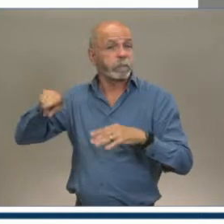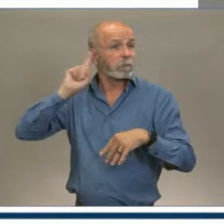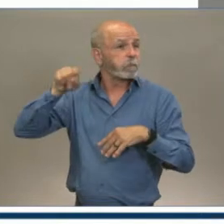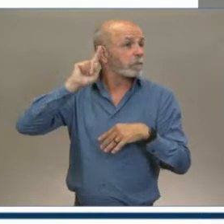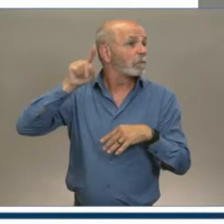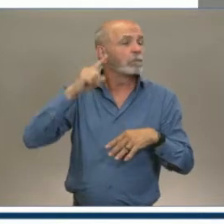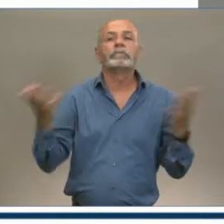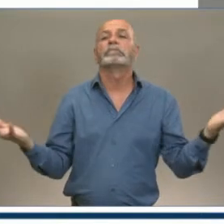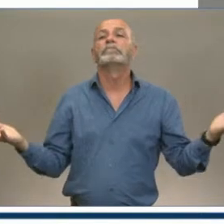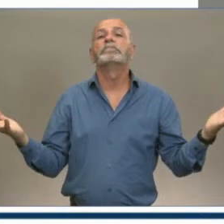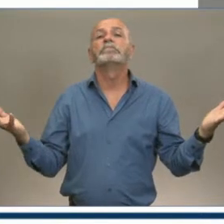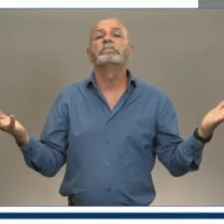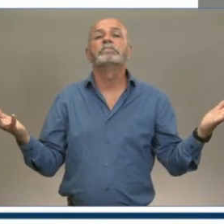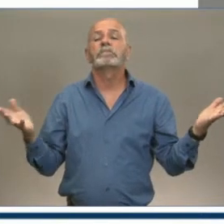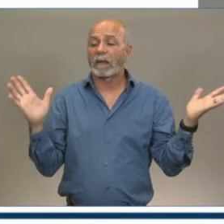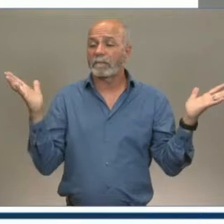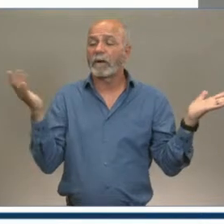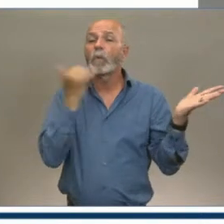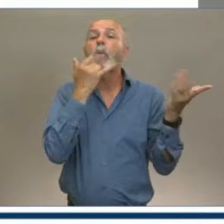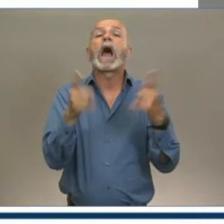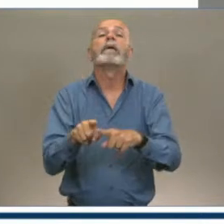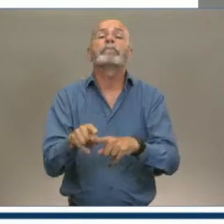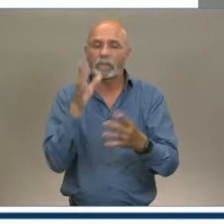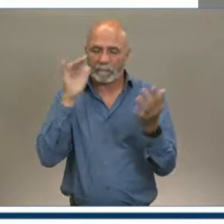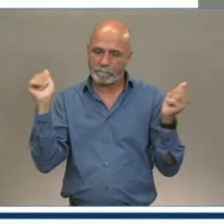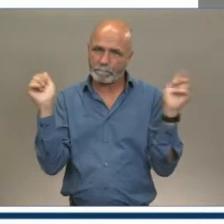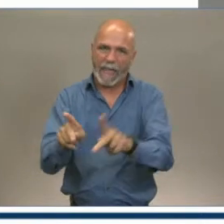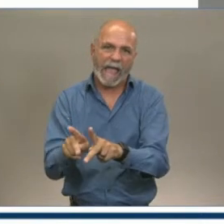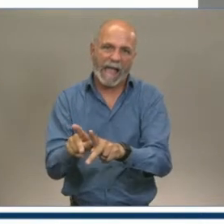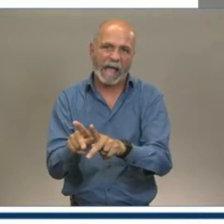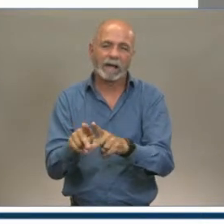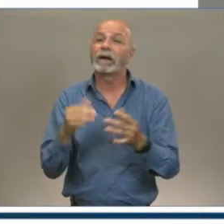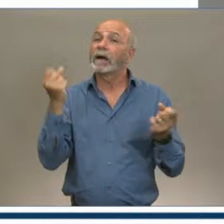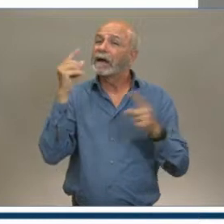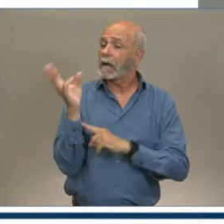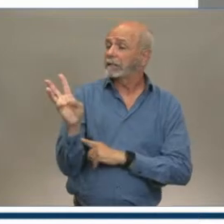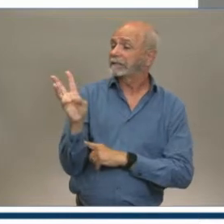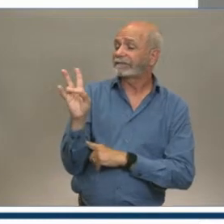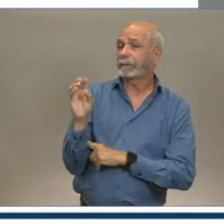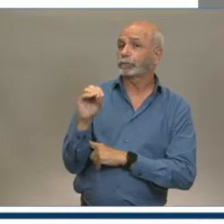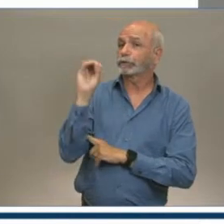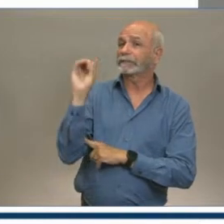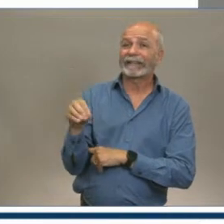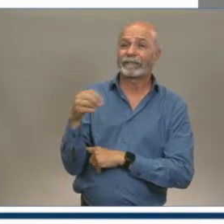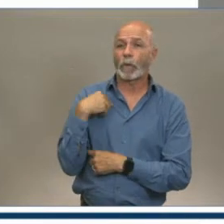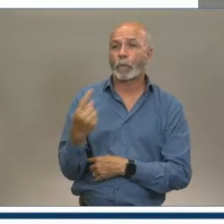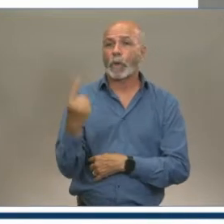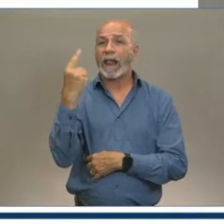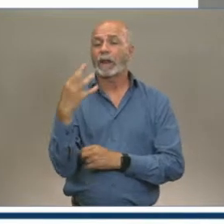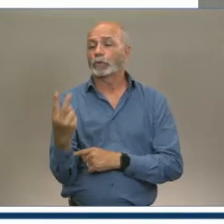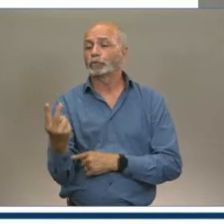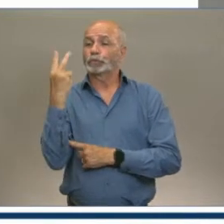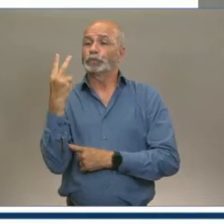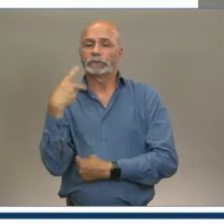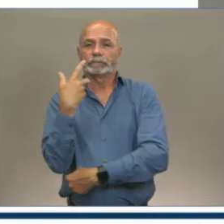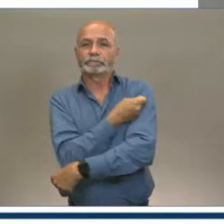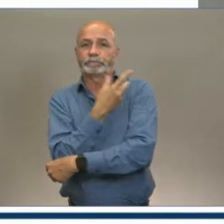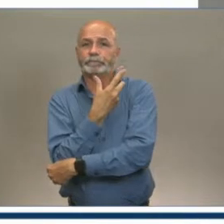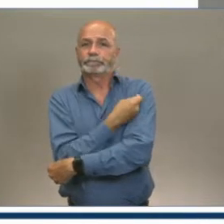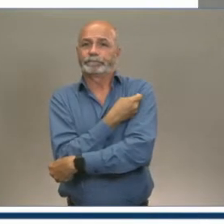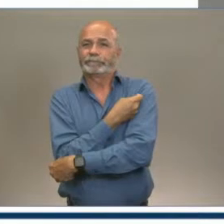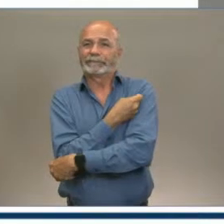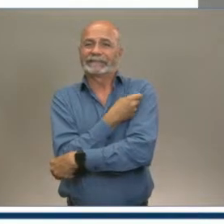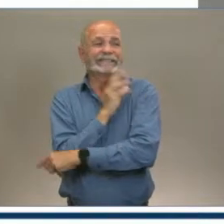As of today, 67% of Nova Scotians have 1 or more doses, and we are closing in on our target of at